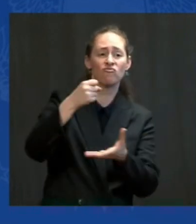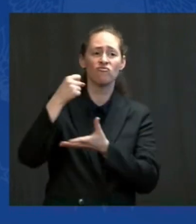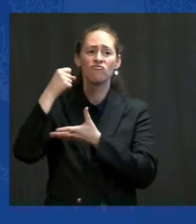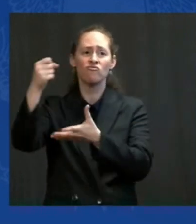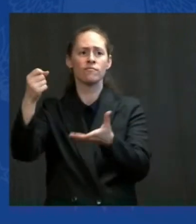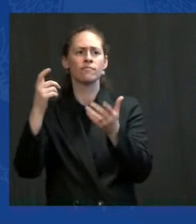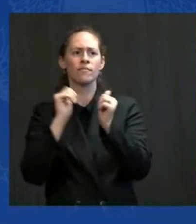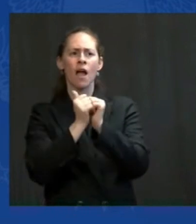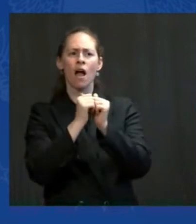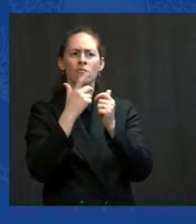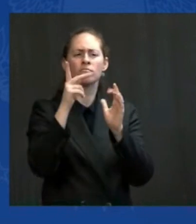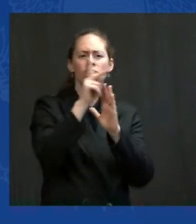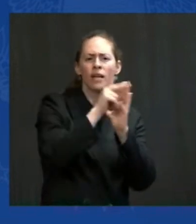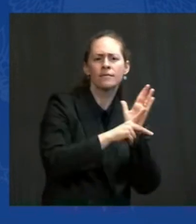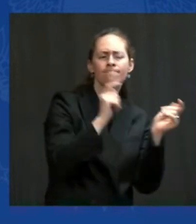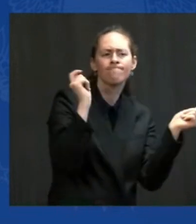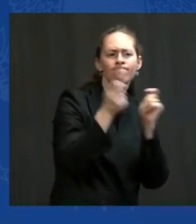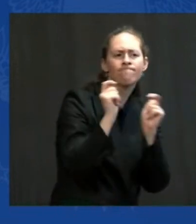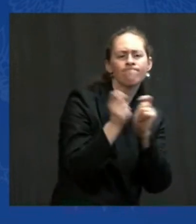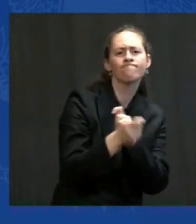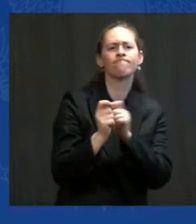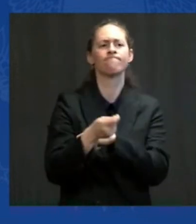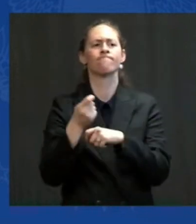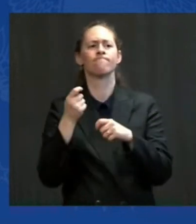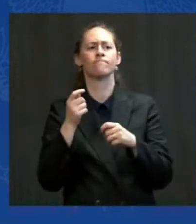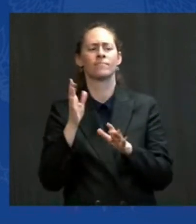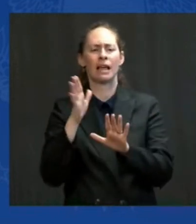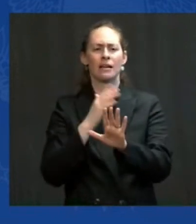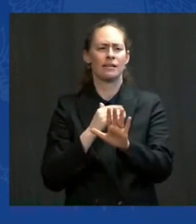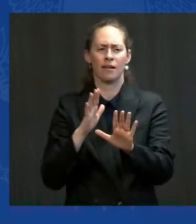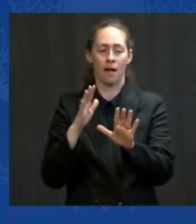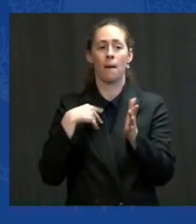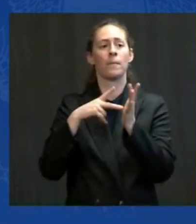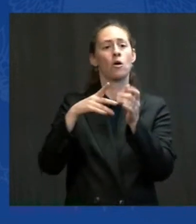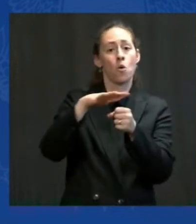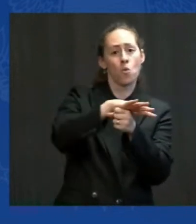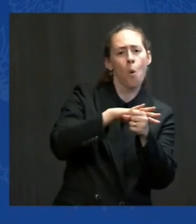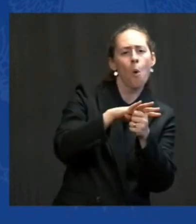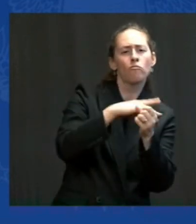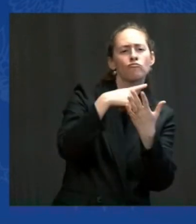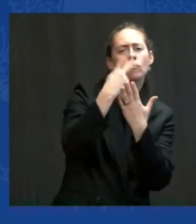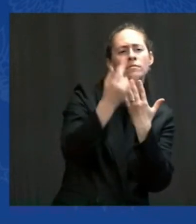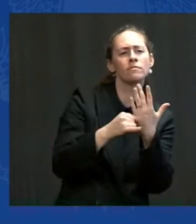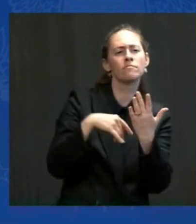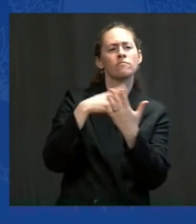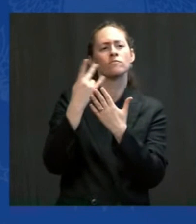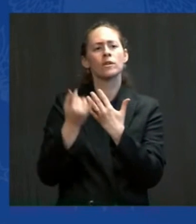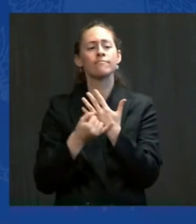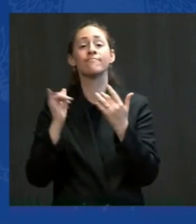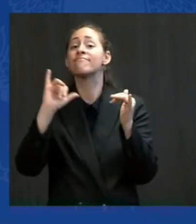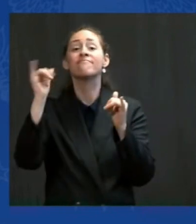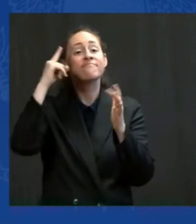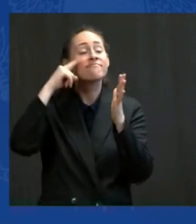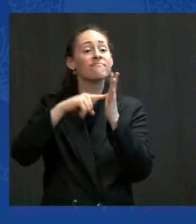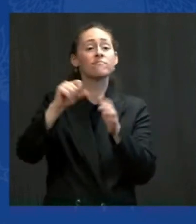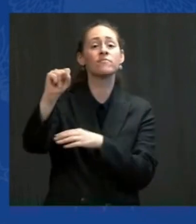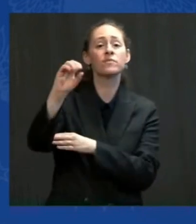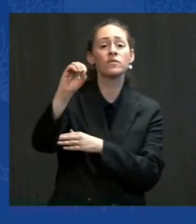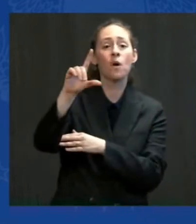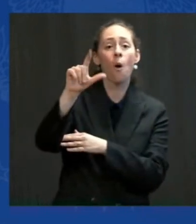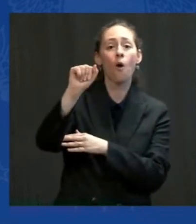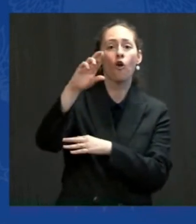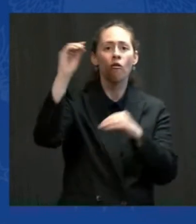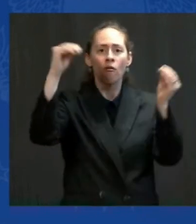projects, local projects like installing community solar and storage and disadvantaged